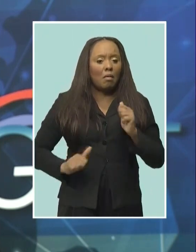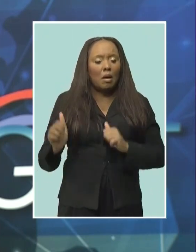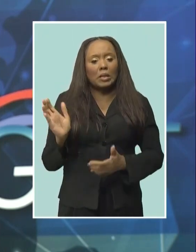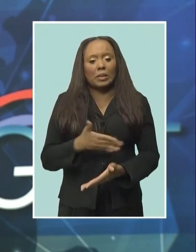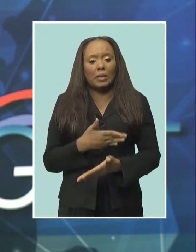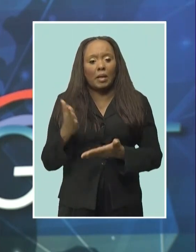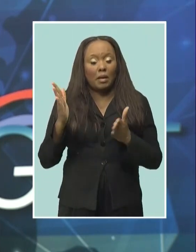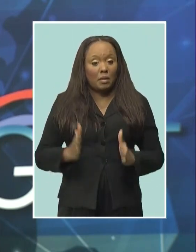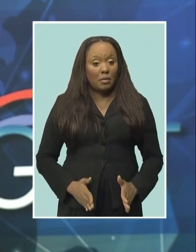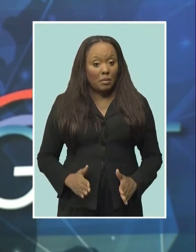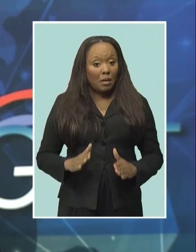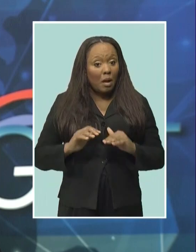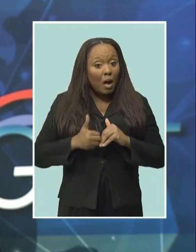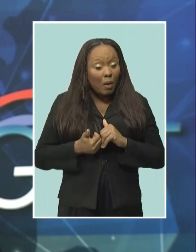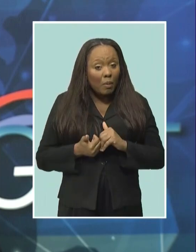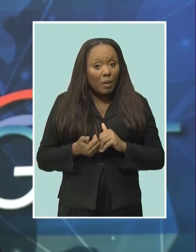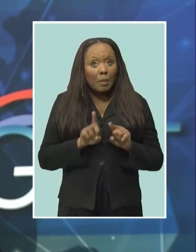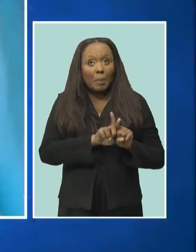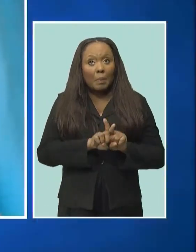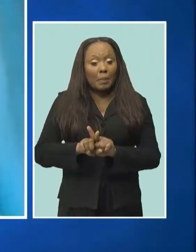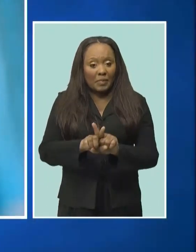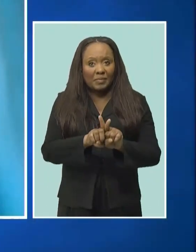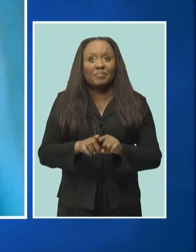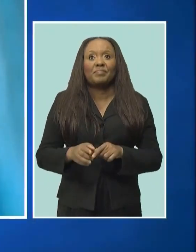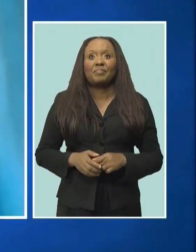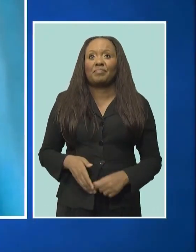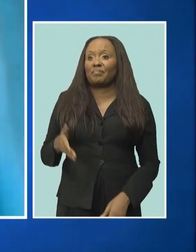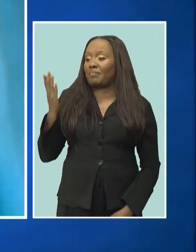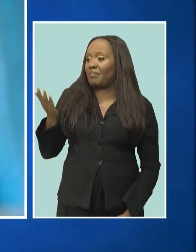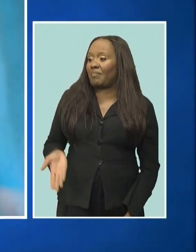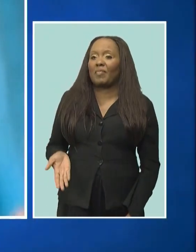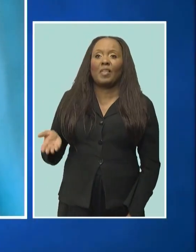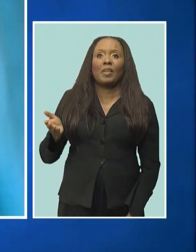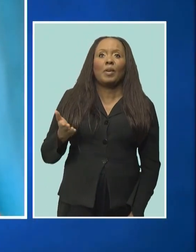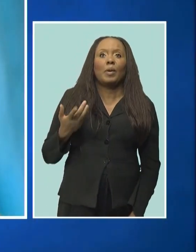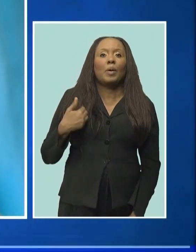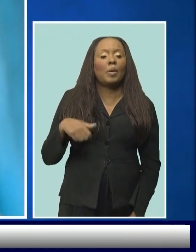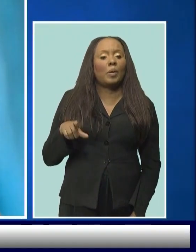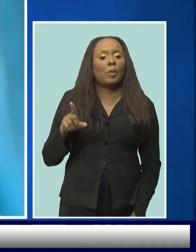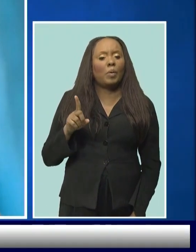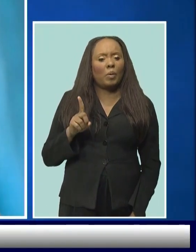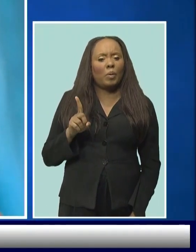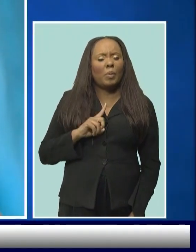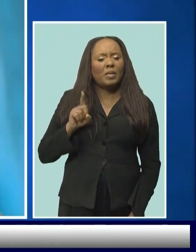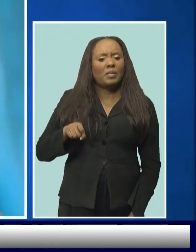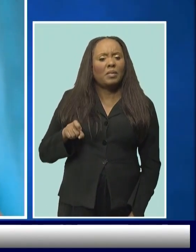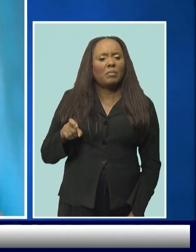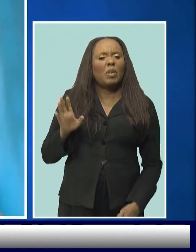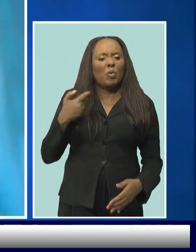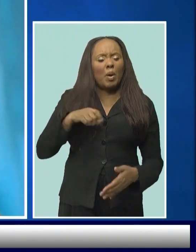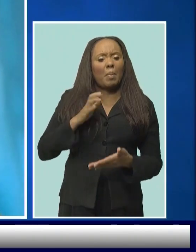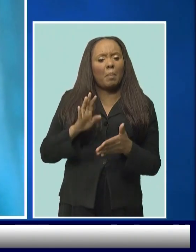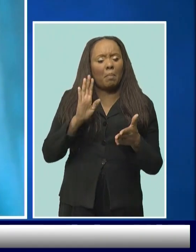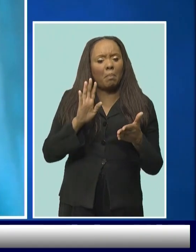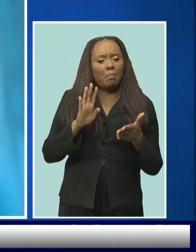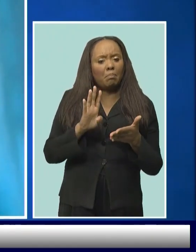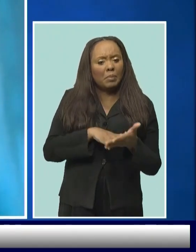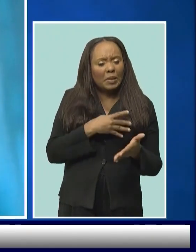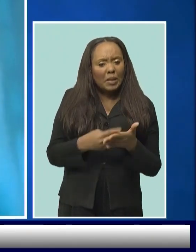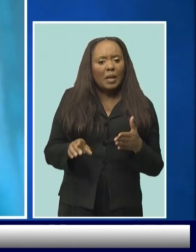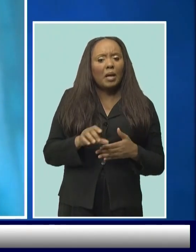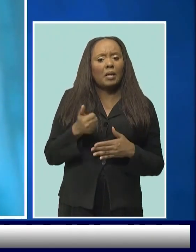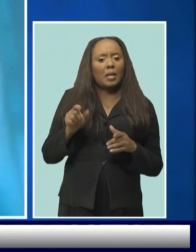mentorship sessions. We have another mentorship session that was supposed to be yesterday, but due to the weather, we had to shift it, so that will now